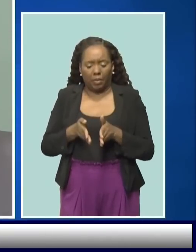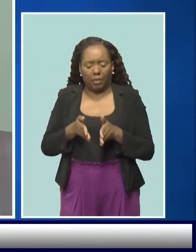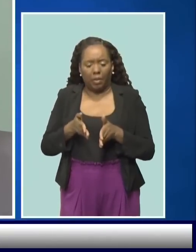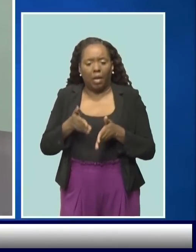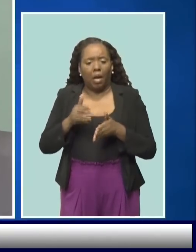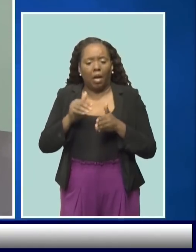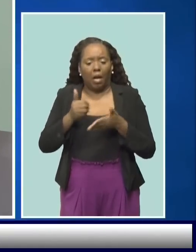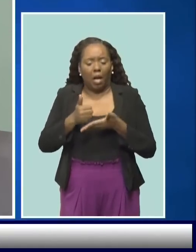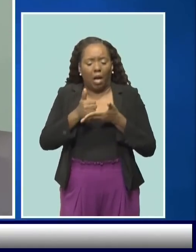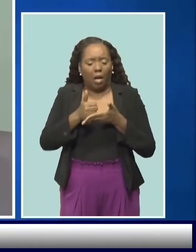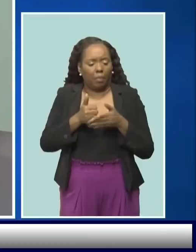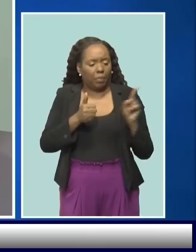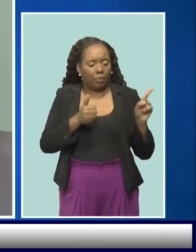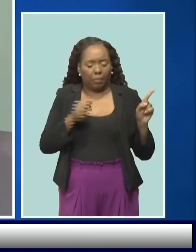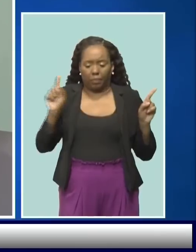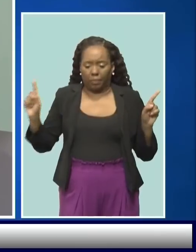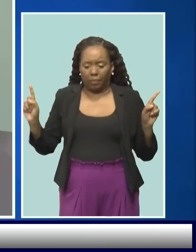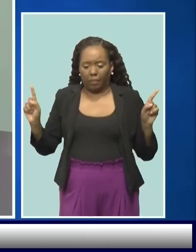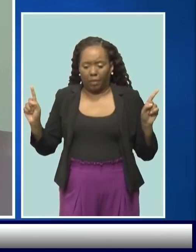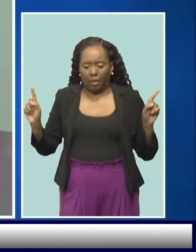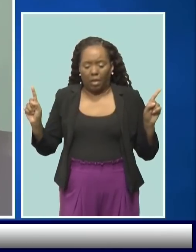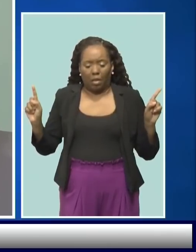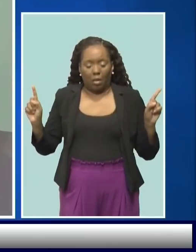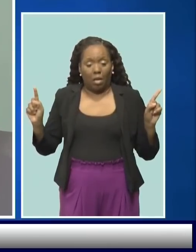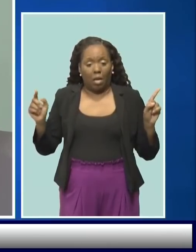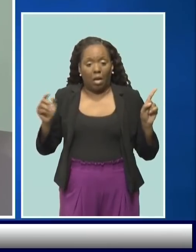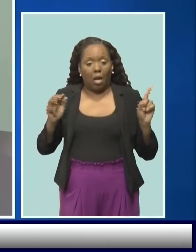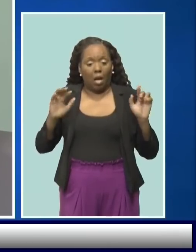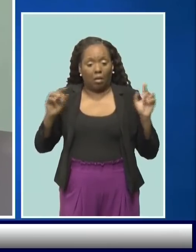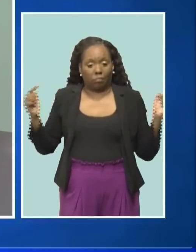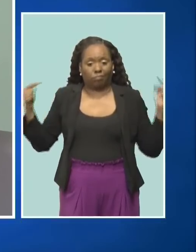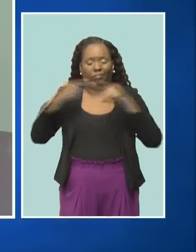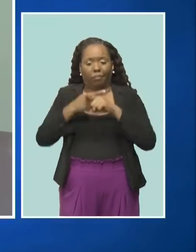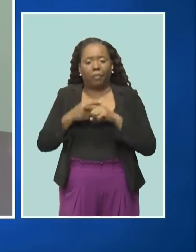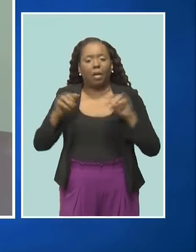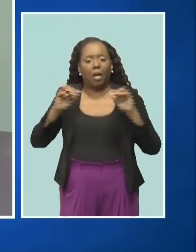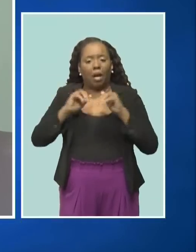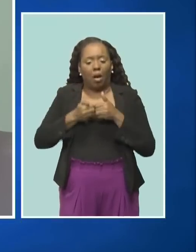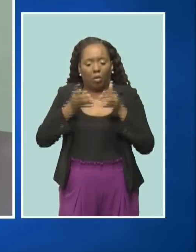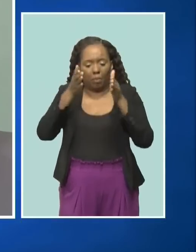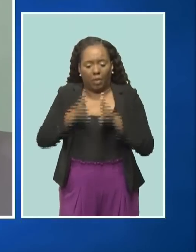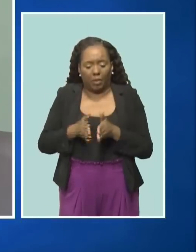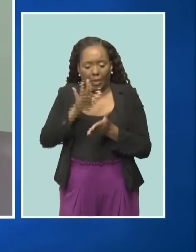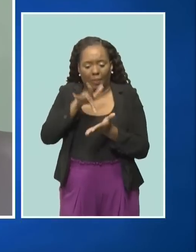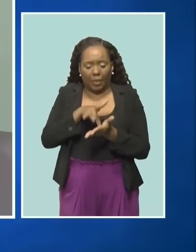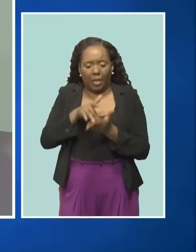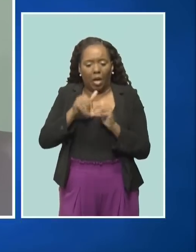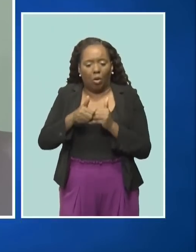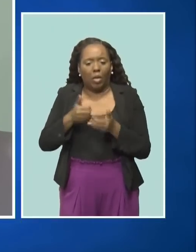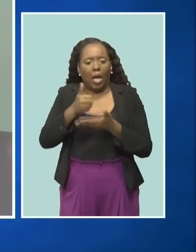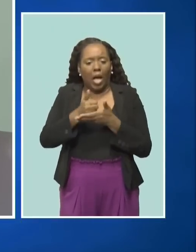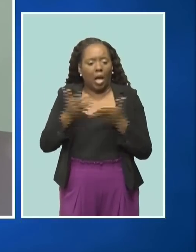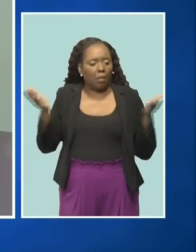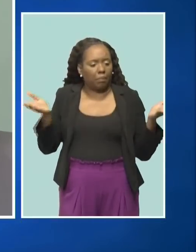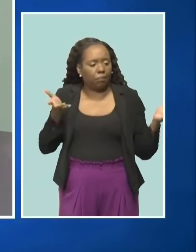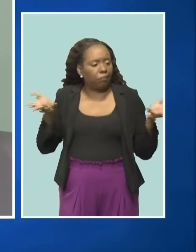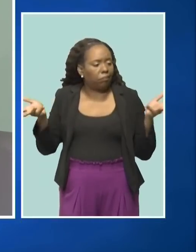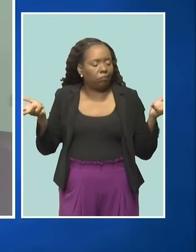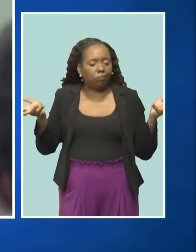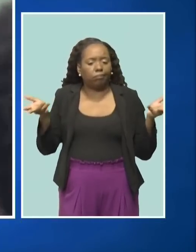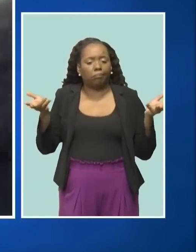that's another step, but it's a critical step, because a lot of the work that we do in